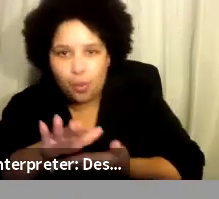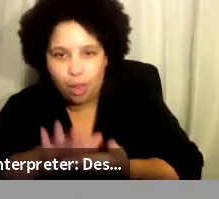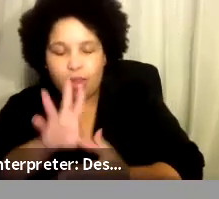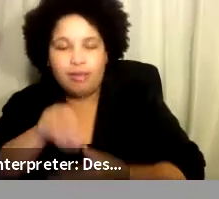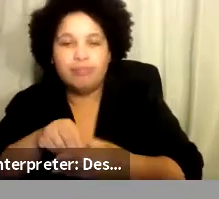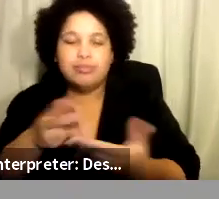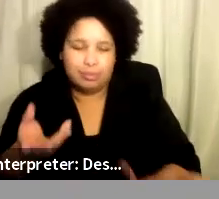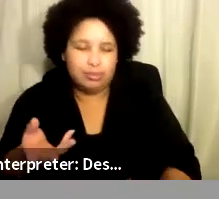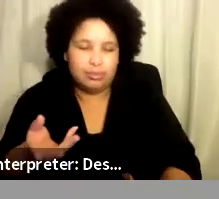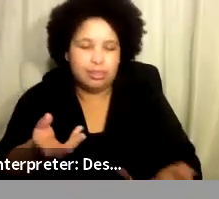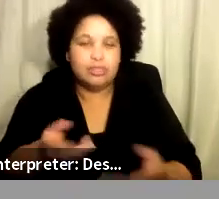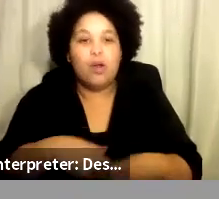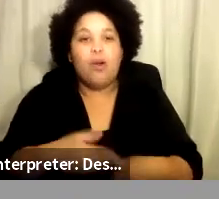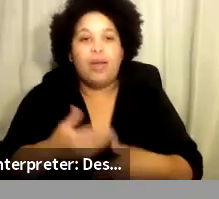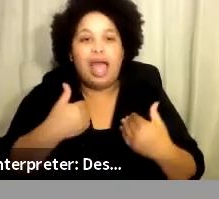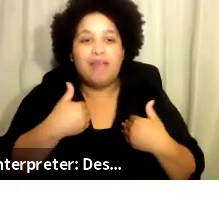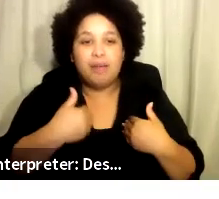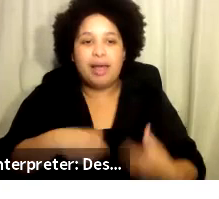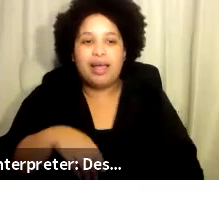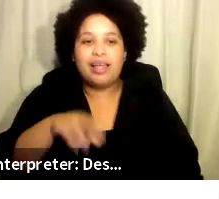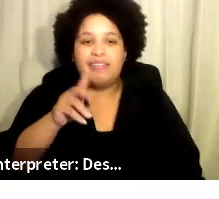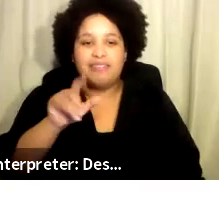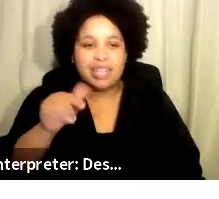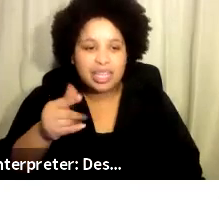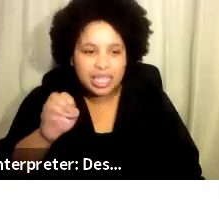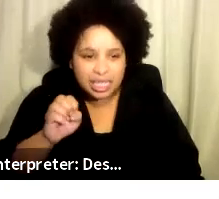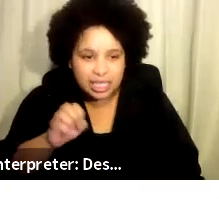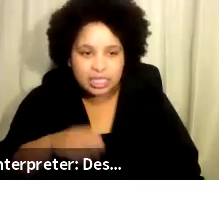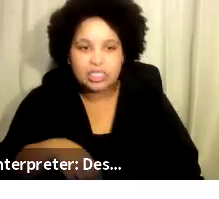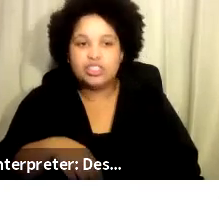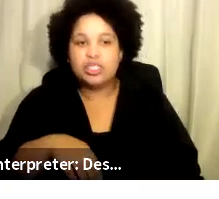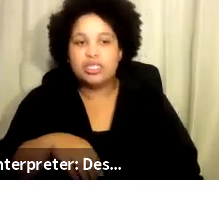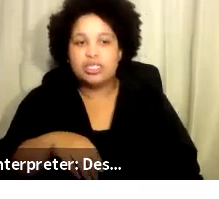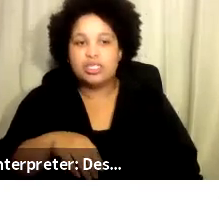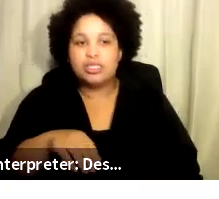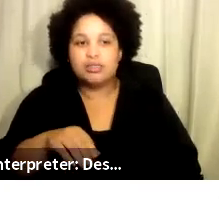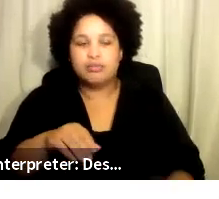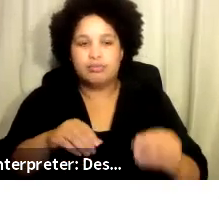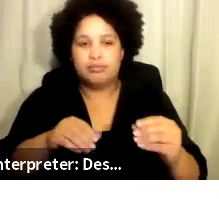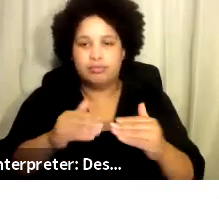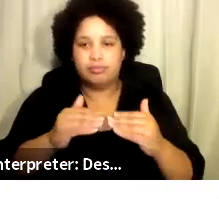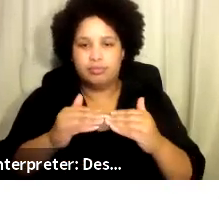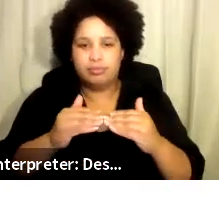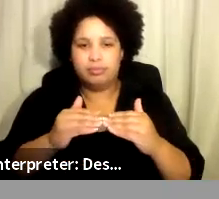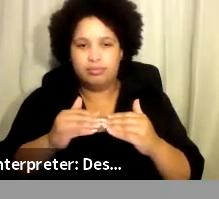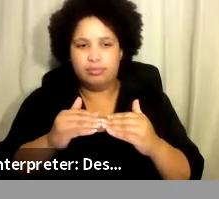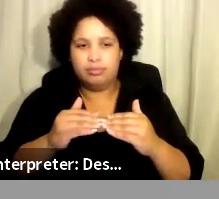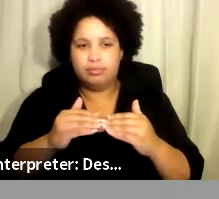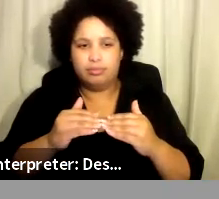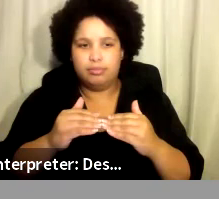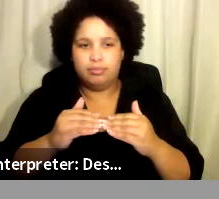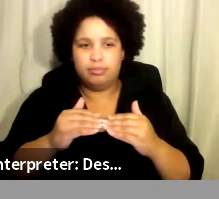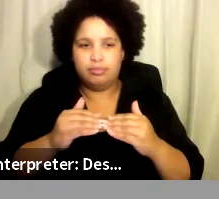sites are located at Village, Rio Linda, Oakdale, and Maury Avenue. And the other sites are state